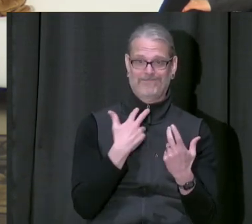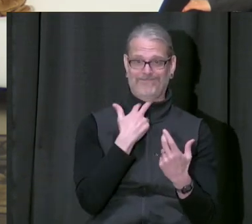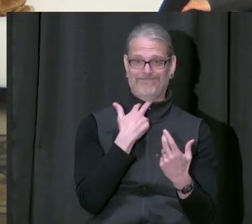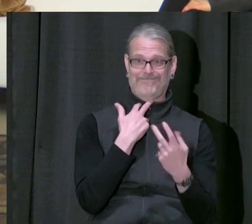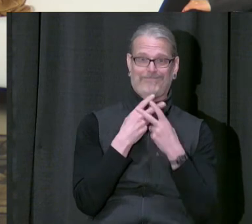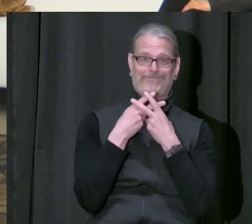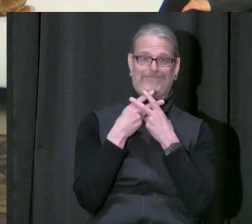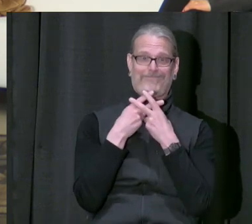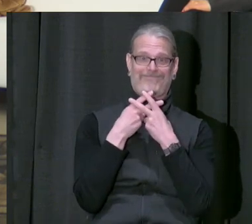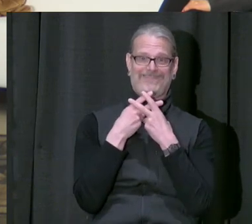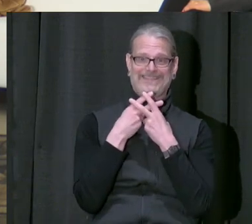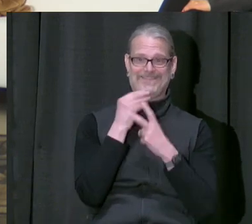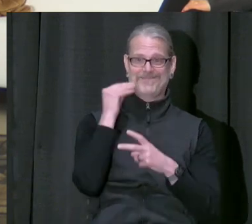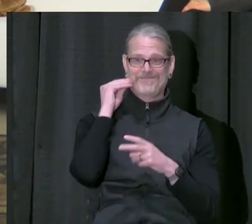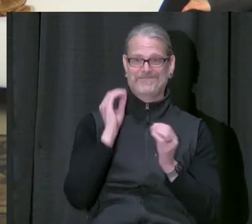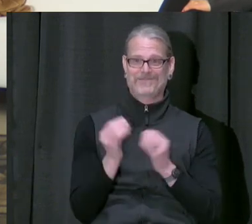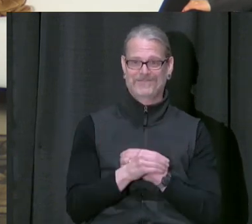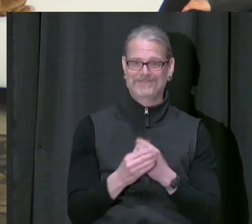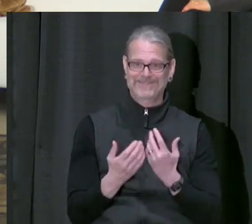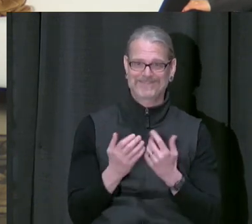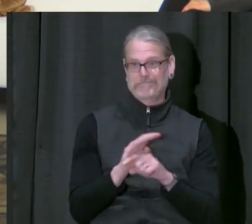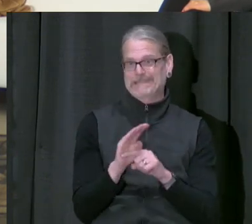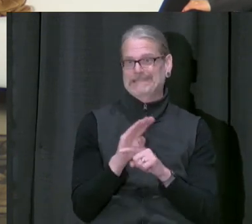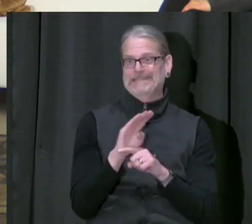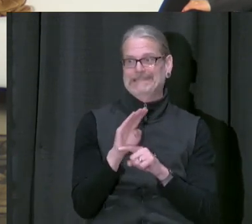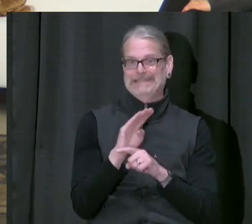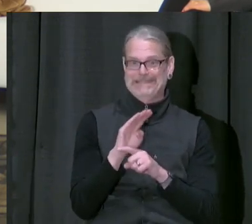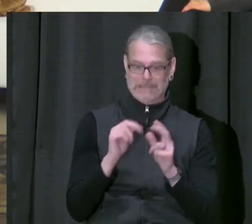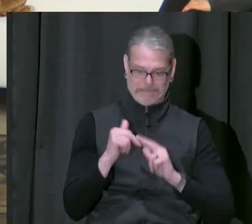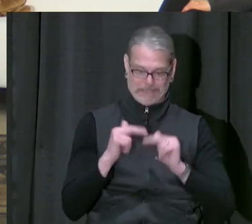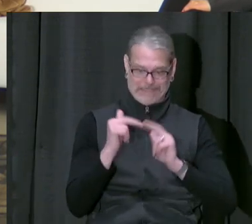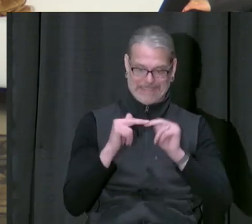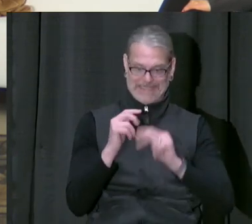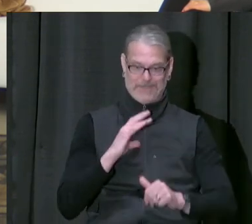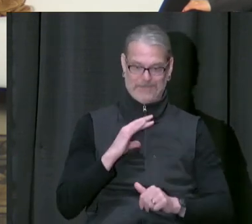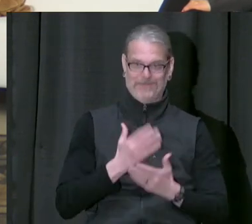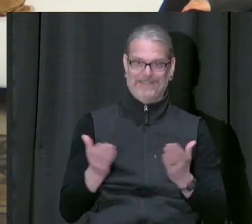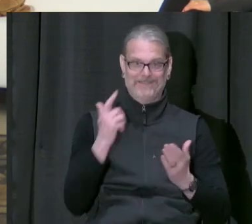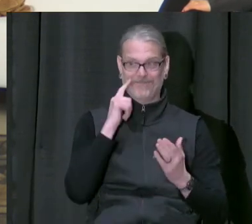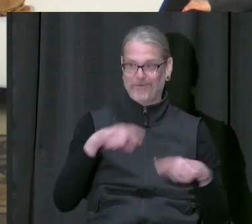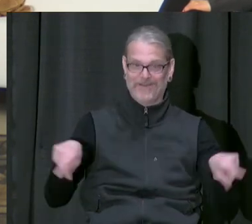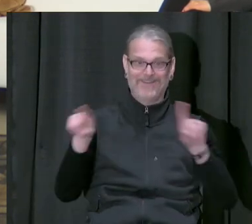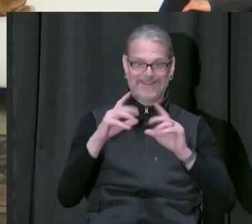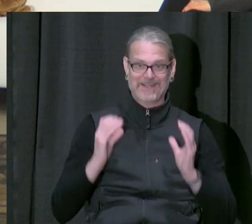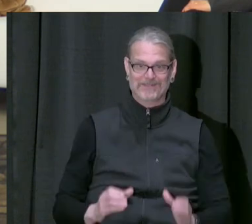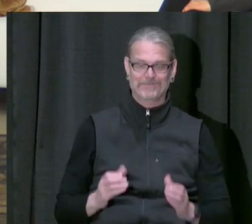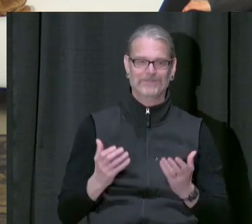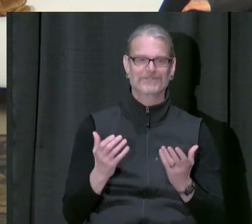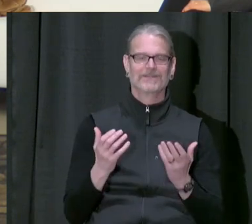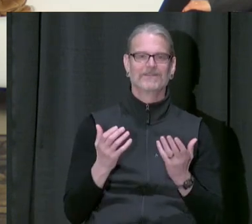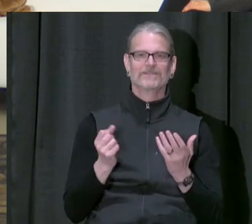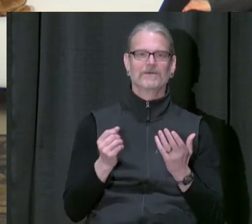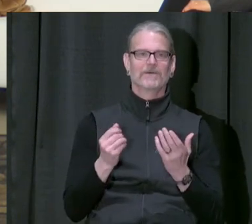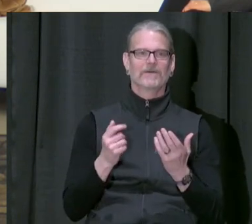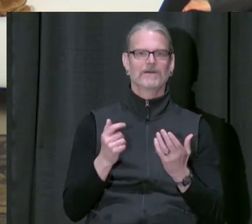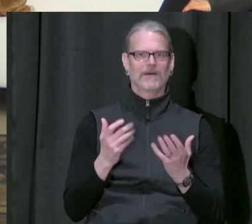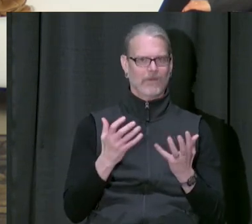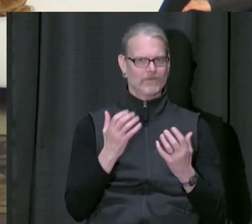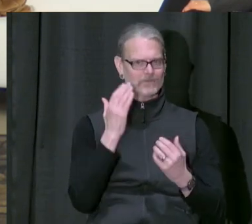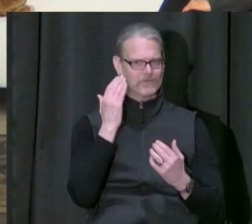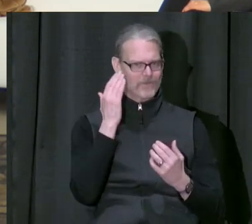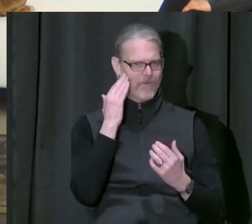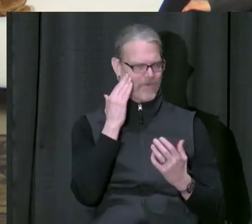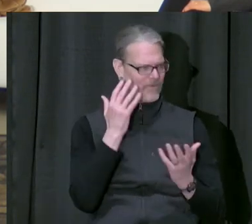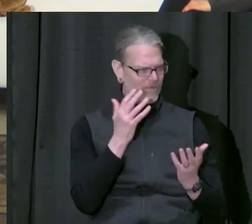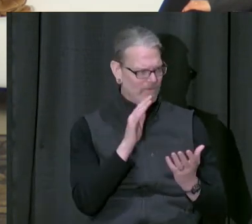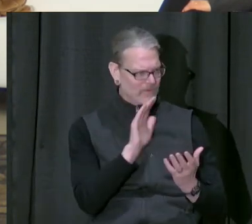for a while, and we've been busy building cool products for our customers. So I wonder, I'd love to hear about some